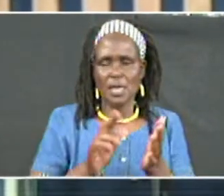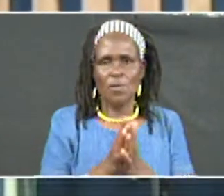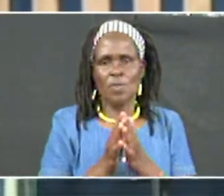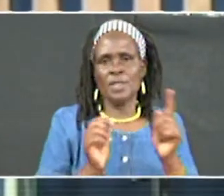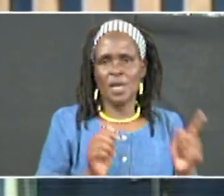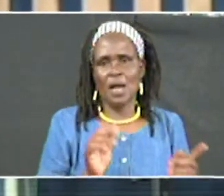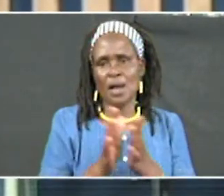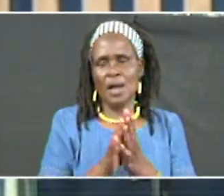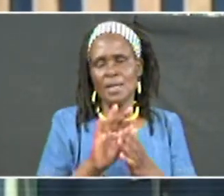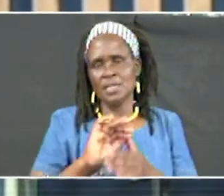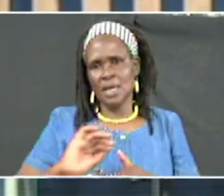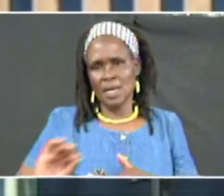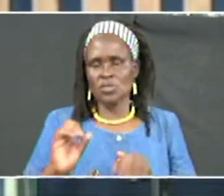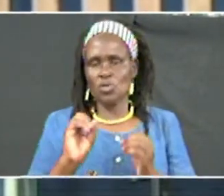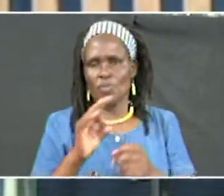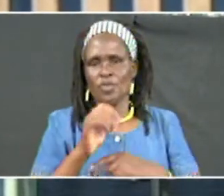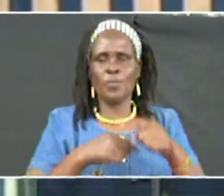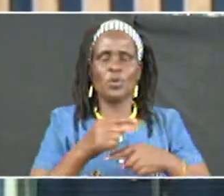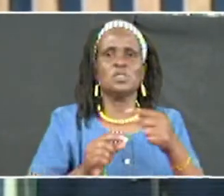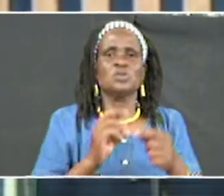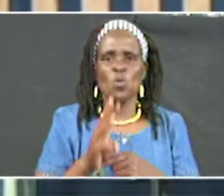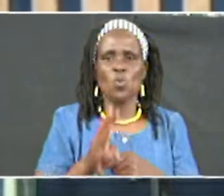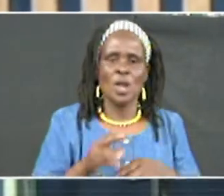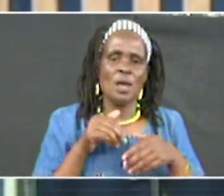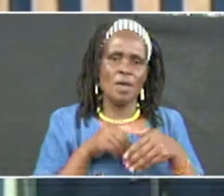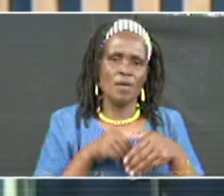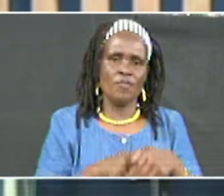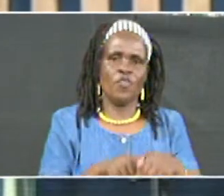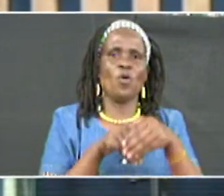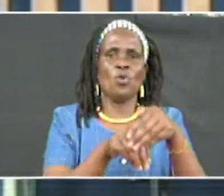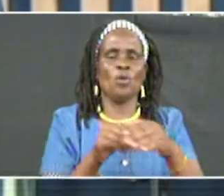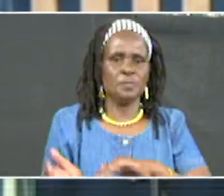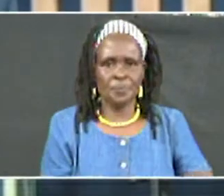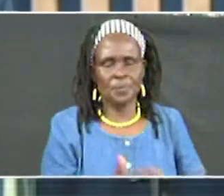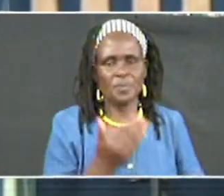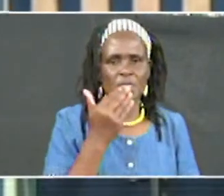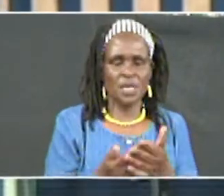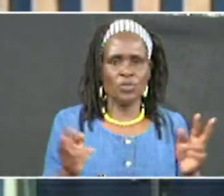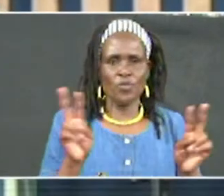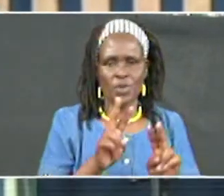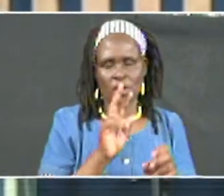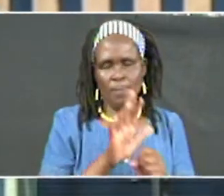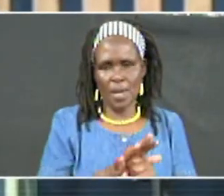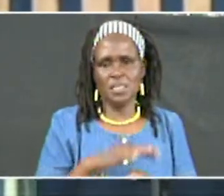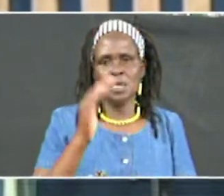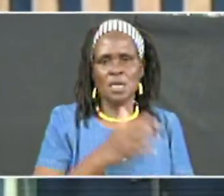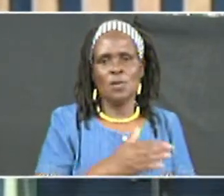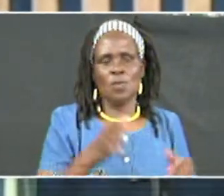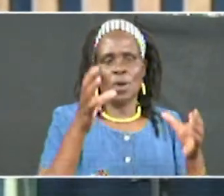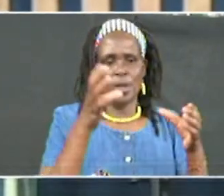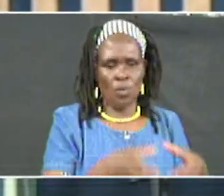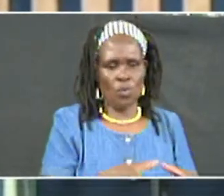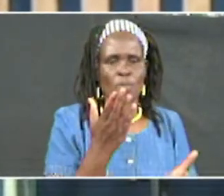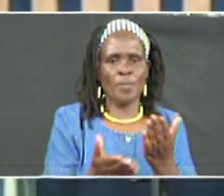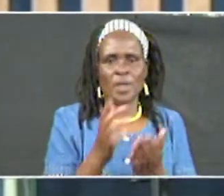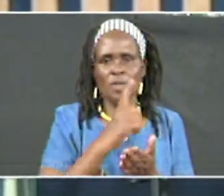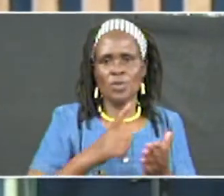of the process will follow. Thank you very much, choir. May the Lord bless you.